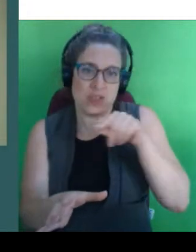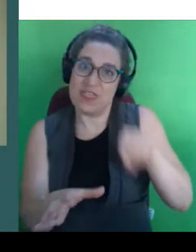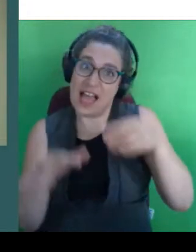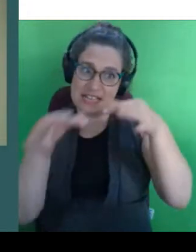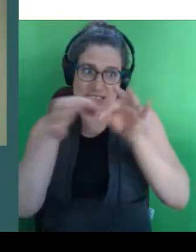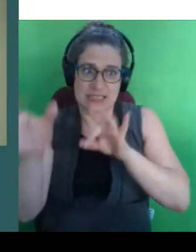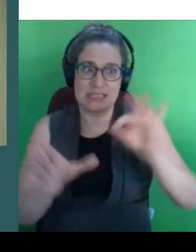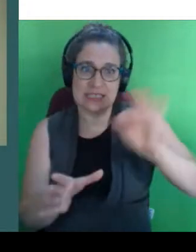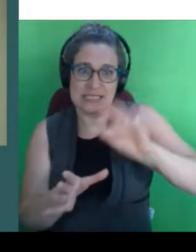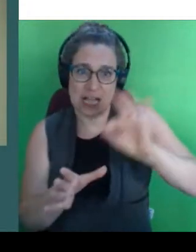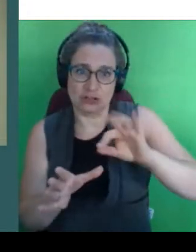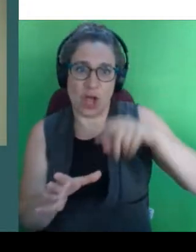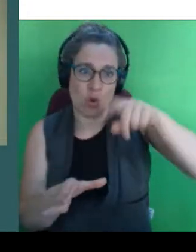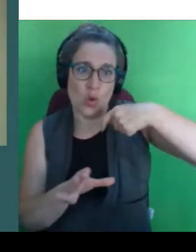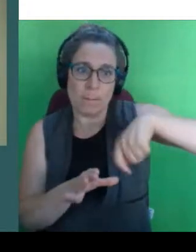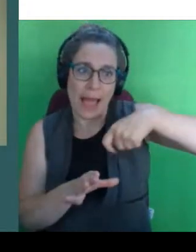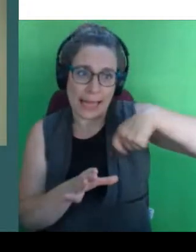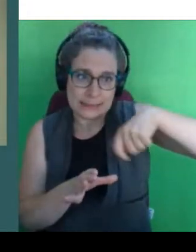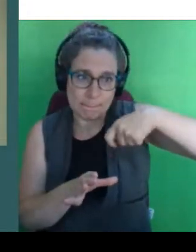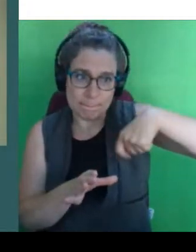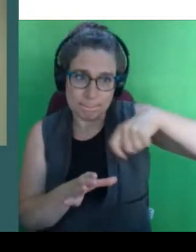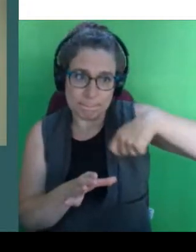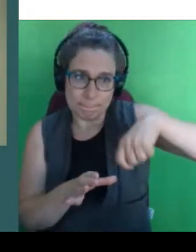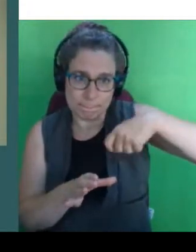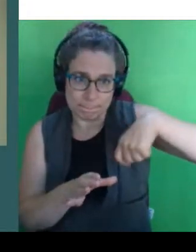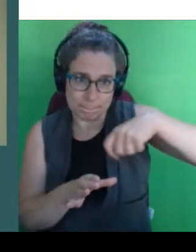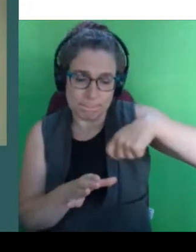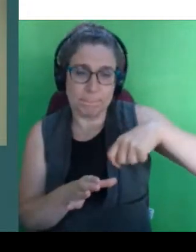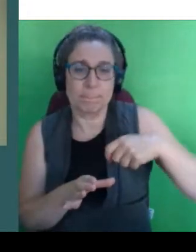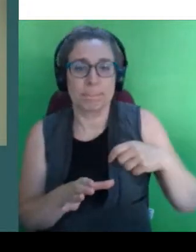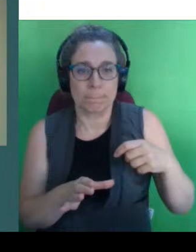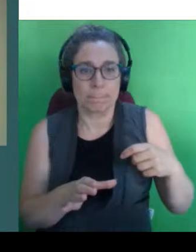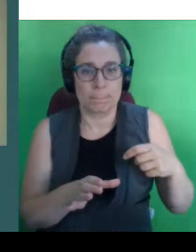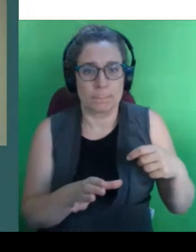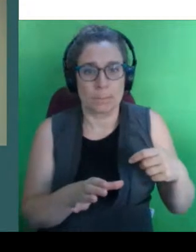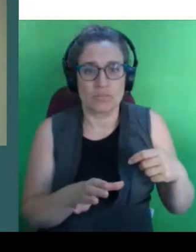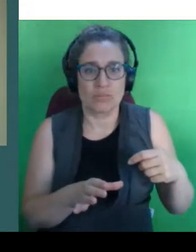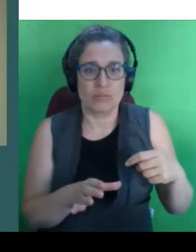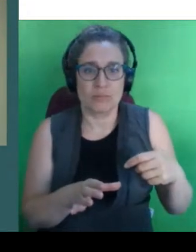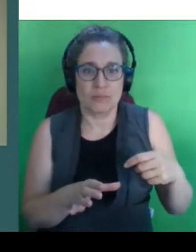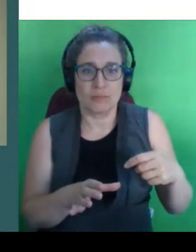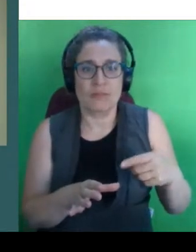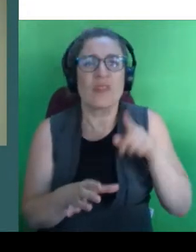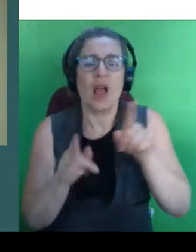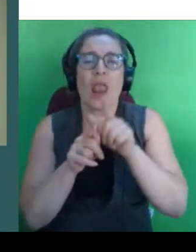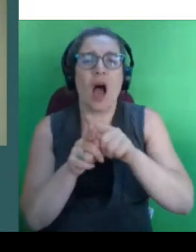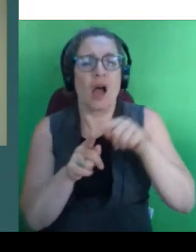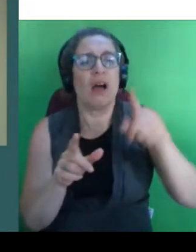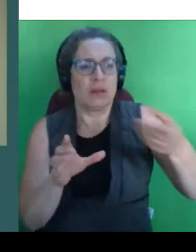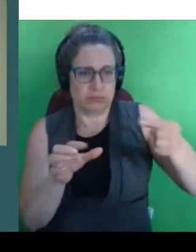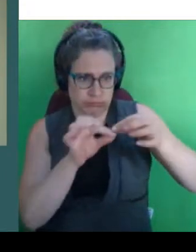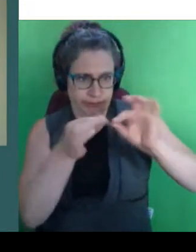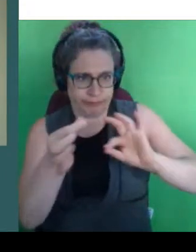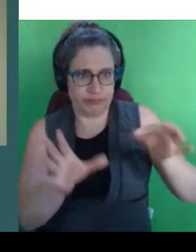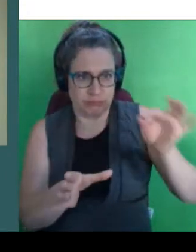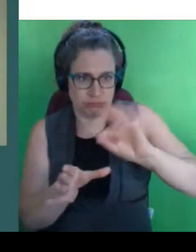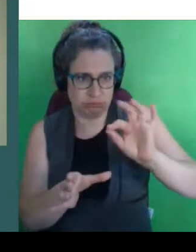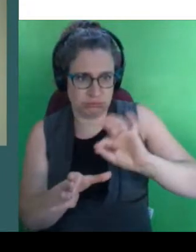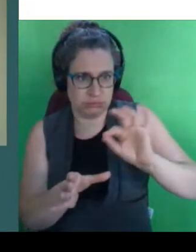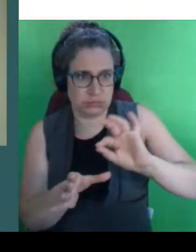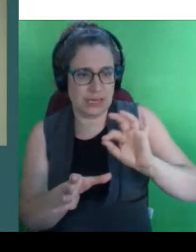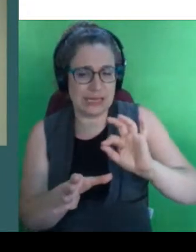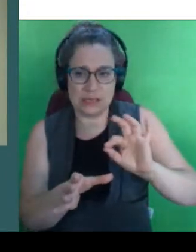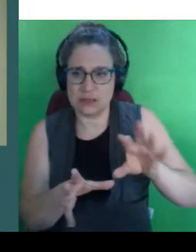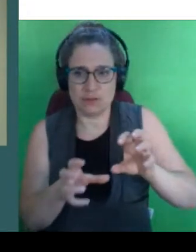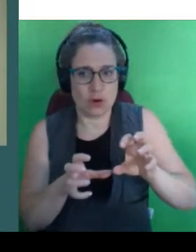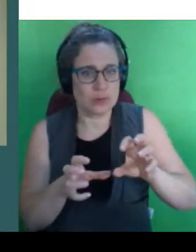put the powder into the bottle, you add previously boiled water allowed to become tepid, you mix it